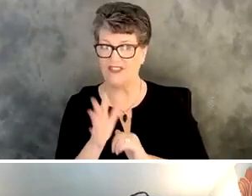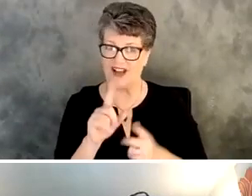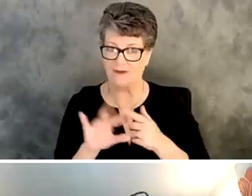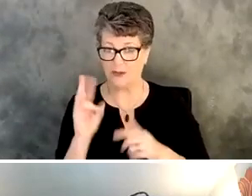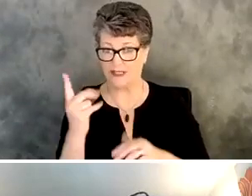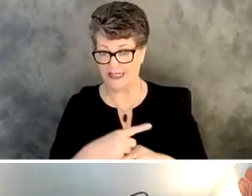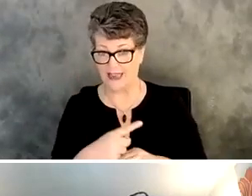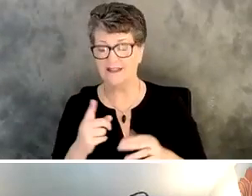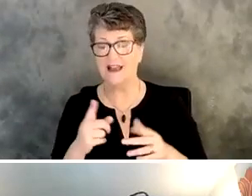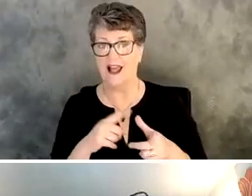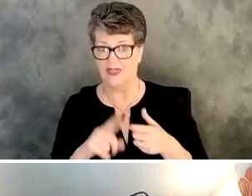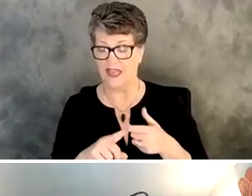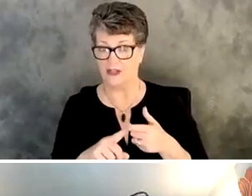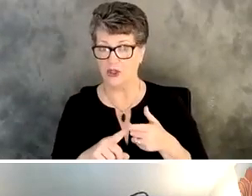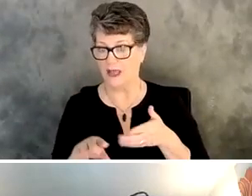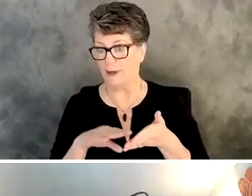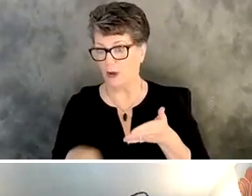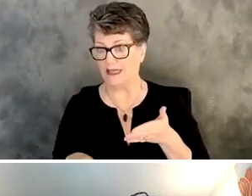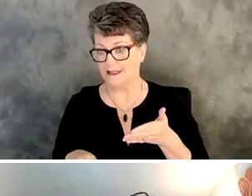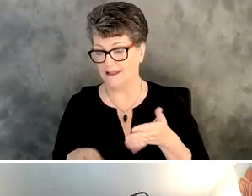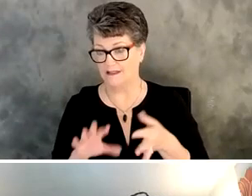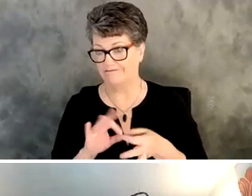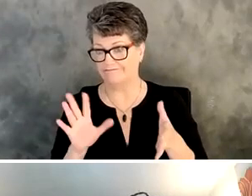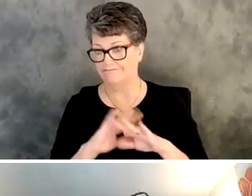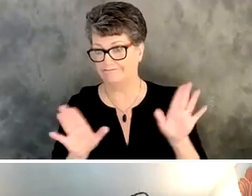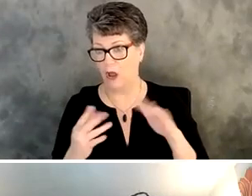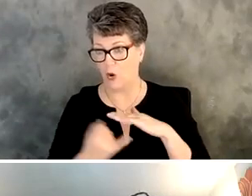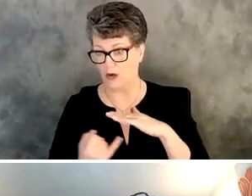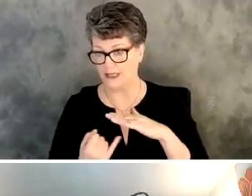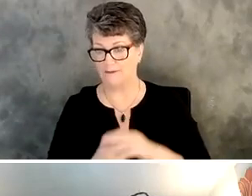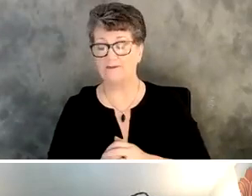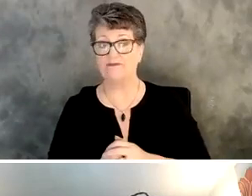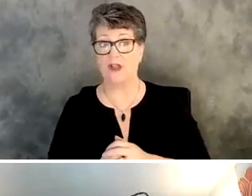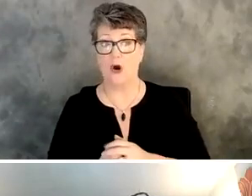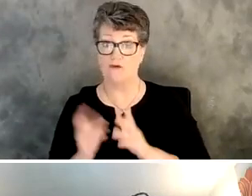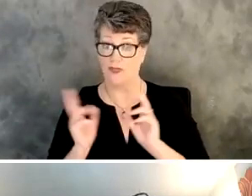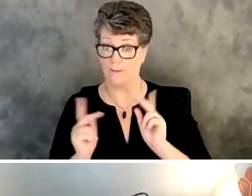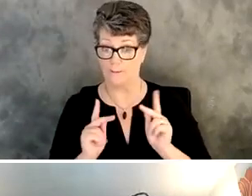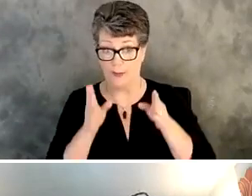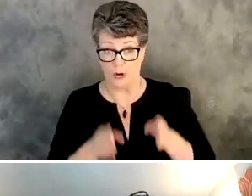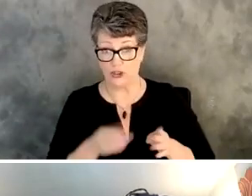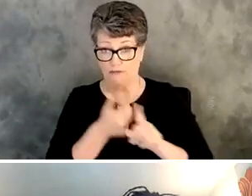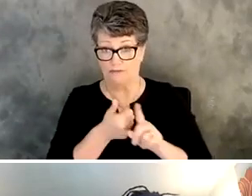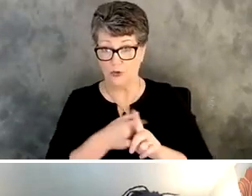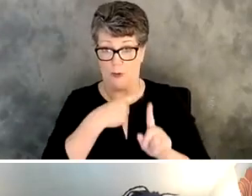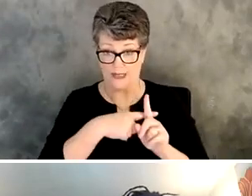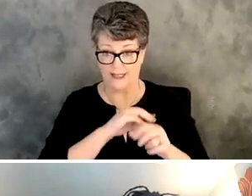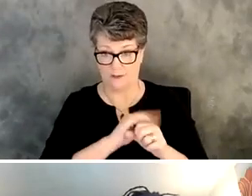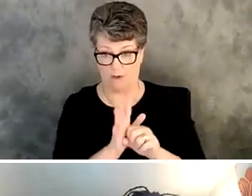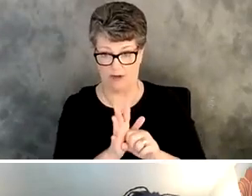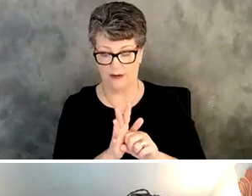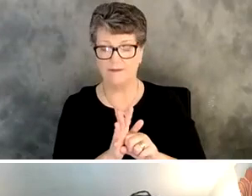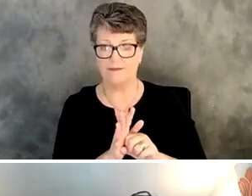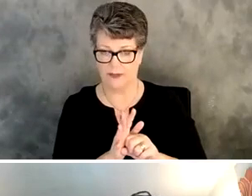then you can be released from quarantine. For the individual who is positive,